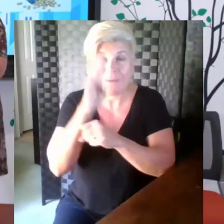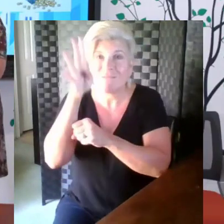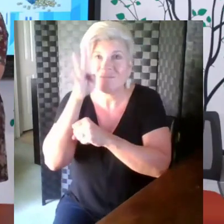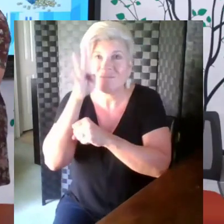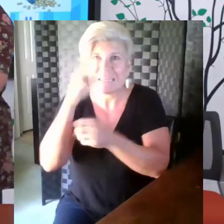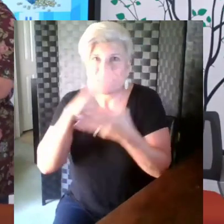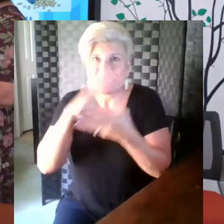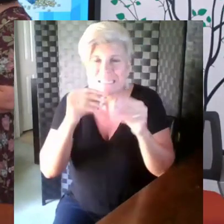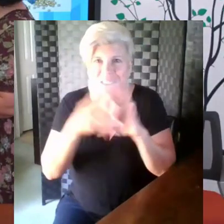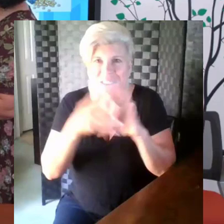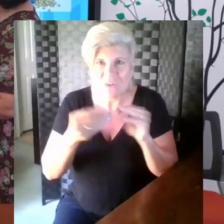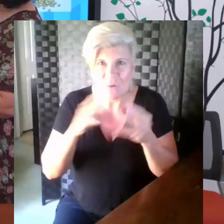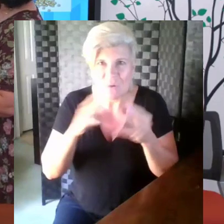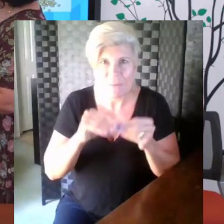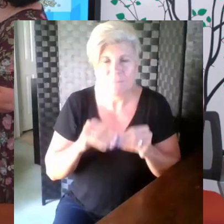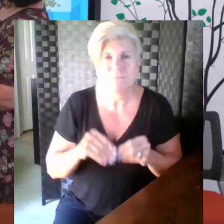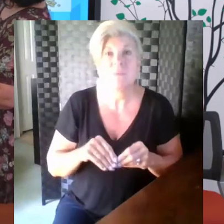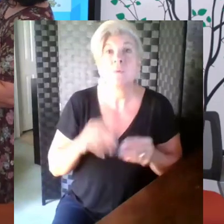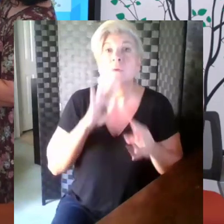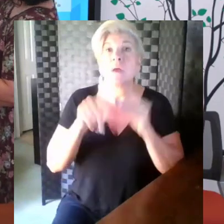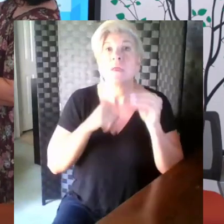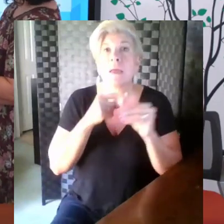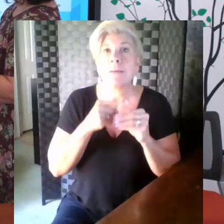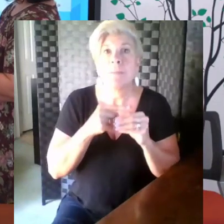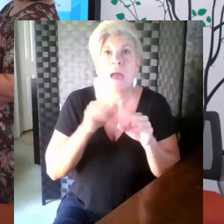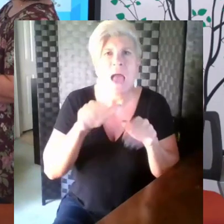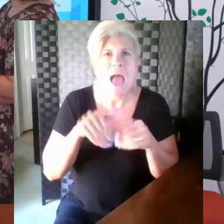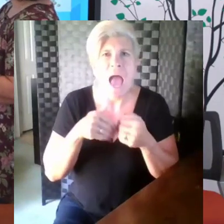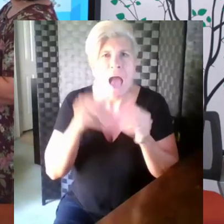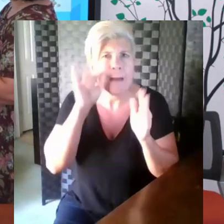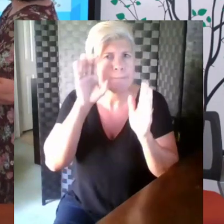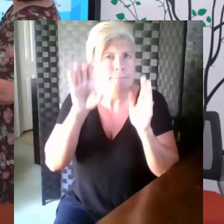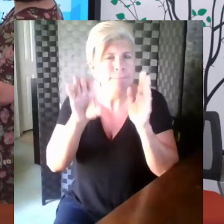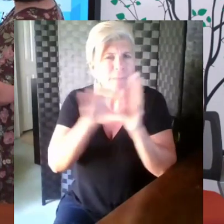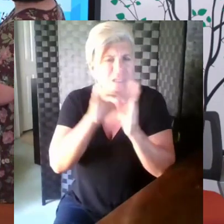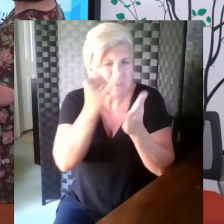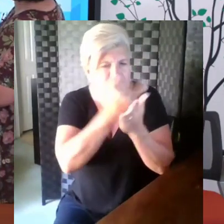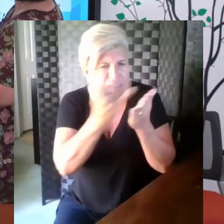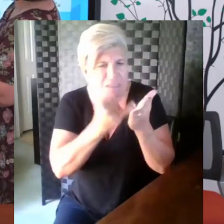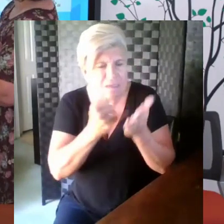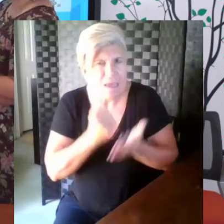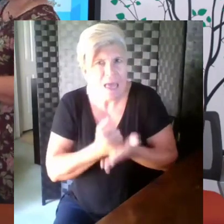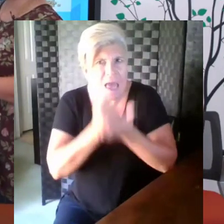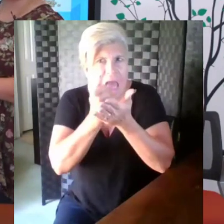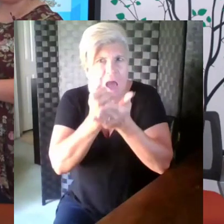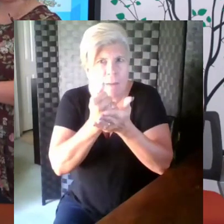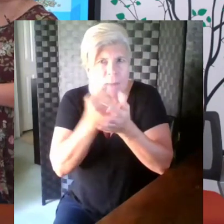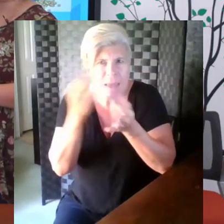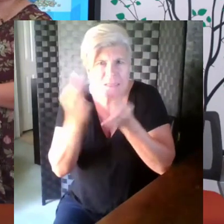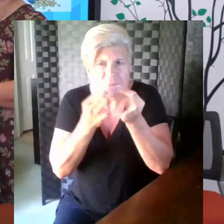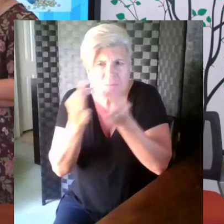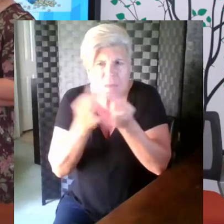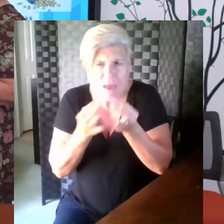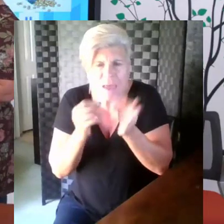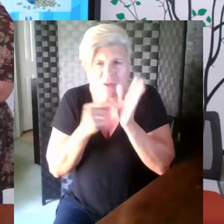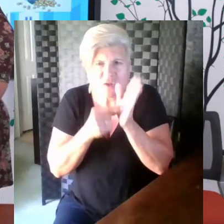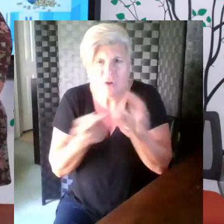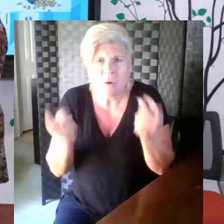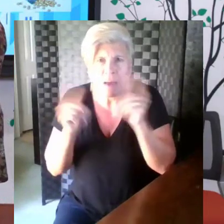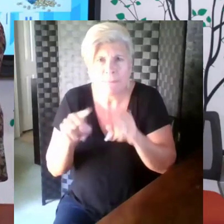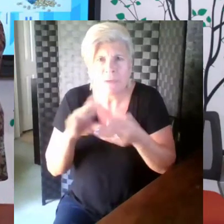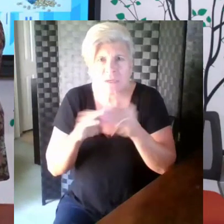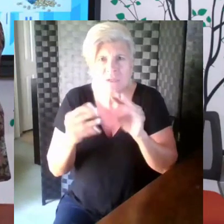fiction text. So we're going to be talking about how illustrations help convey what is happening in the